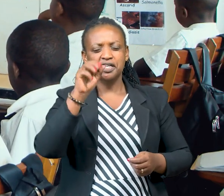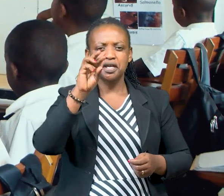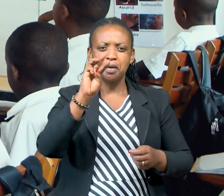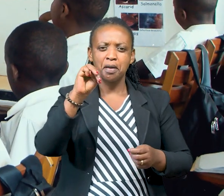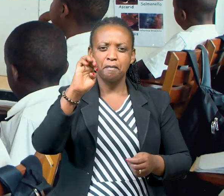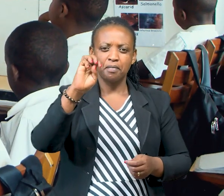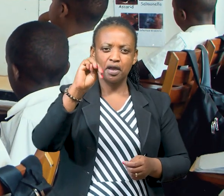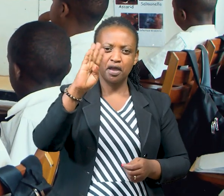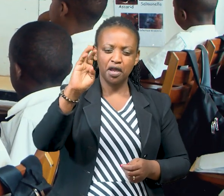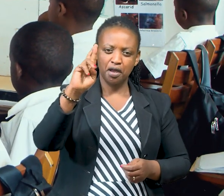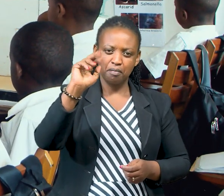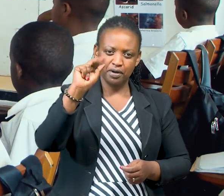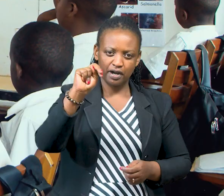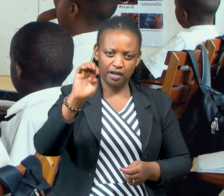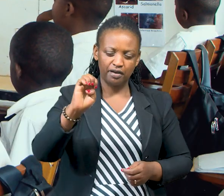shell